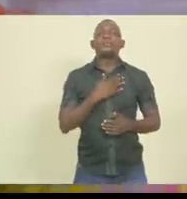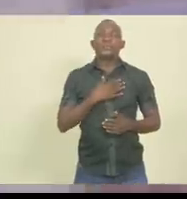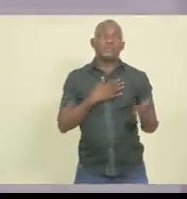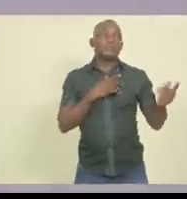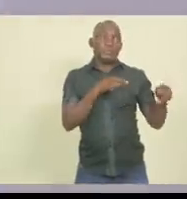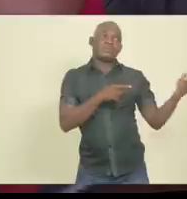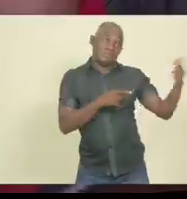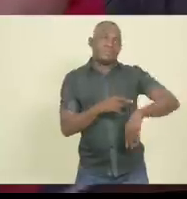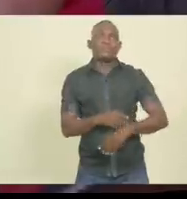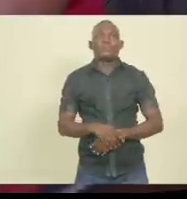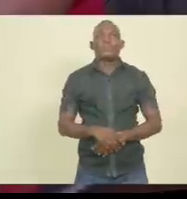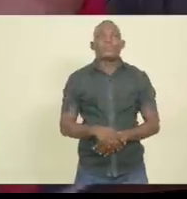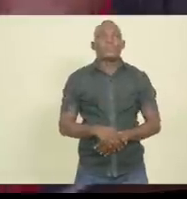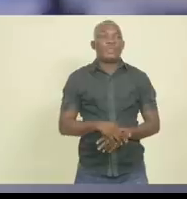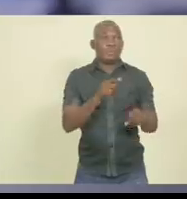bring the name.